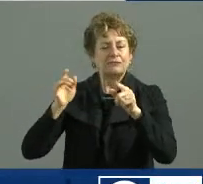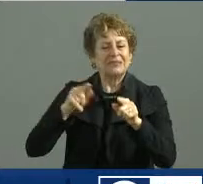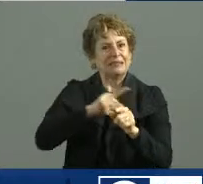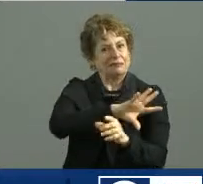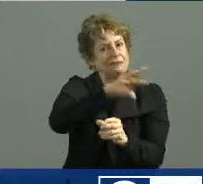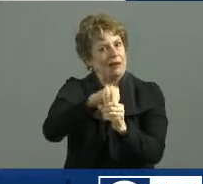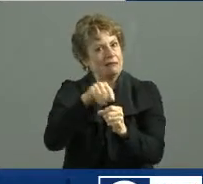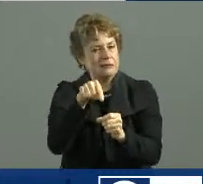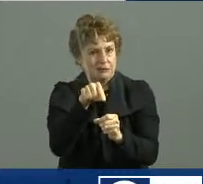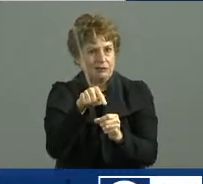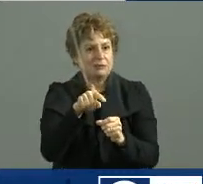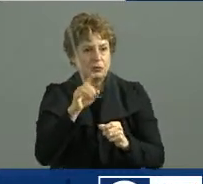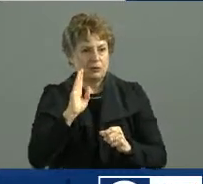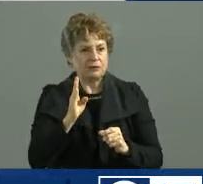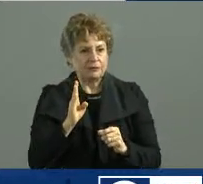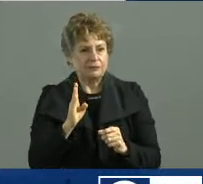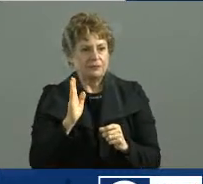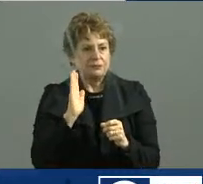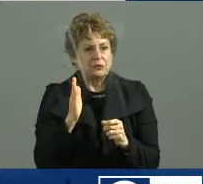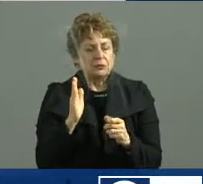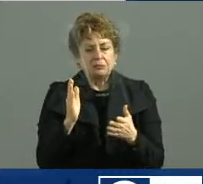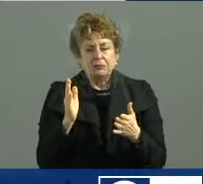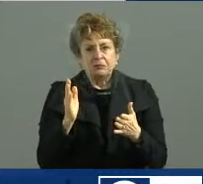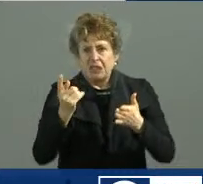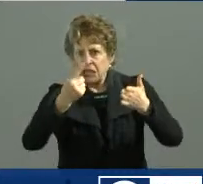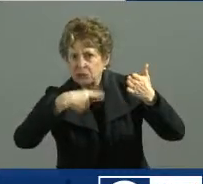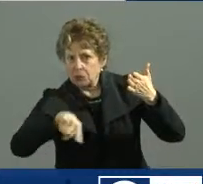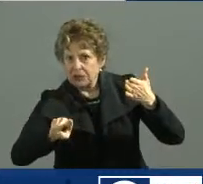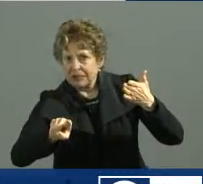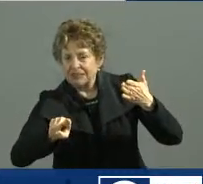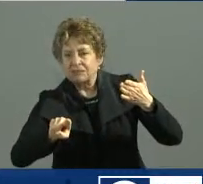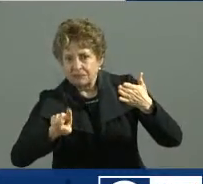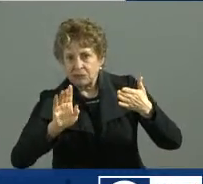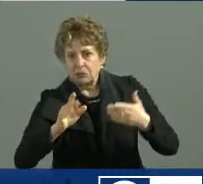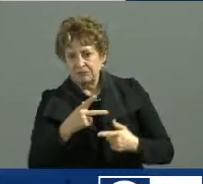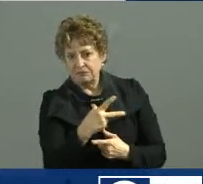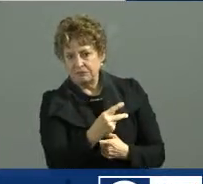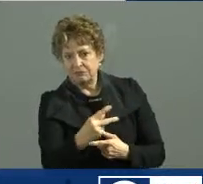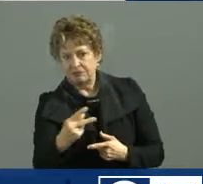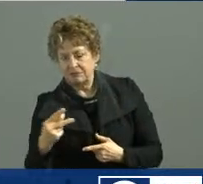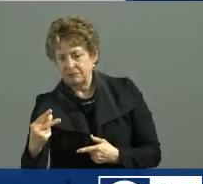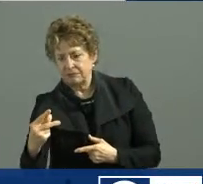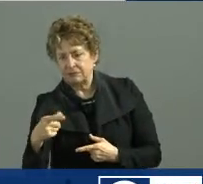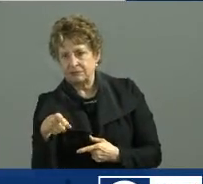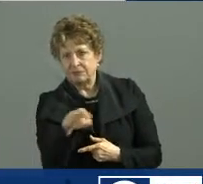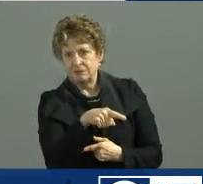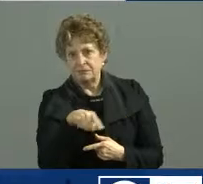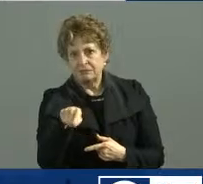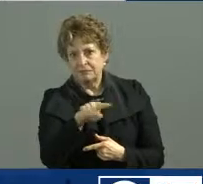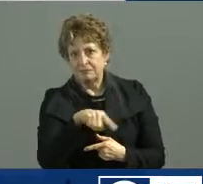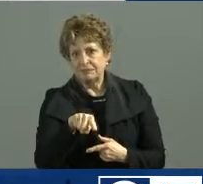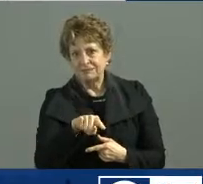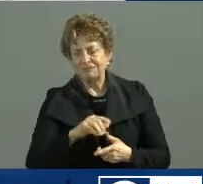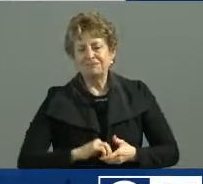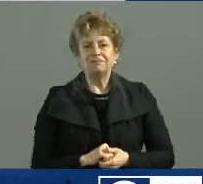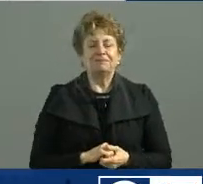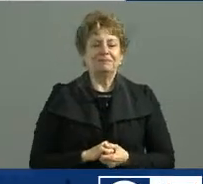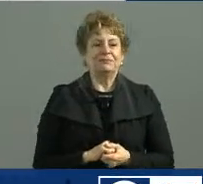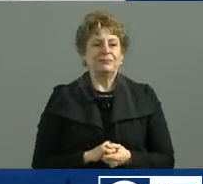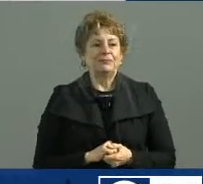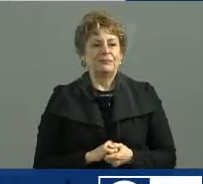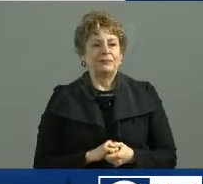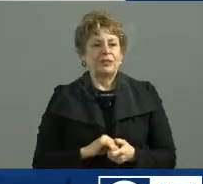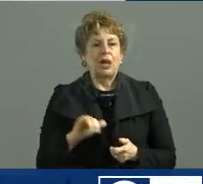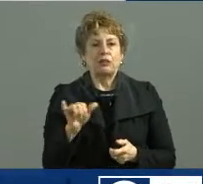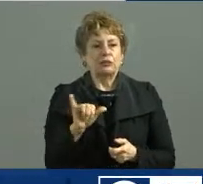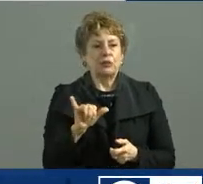most counties starting next week to get vaccinated. They'll be eligible for vaccination. In addition, in the phase